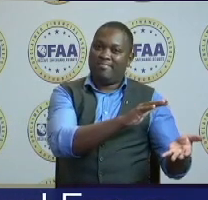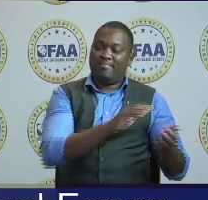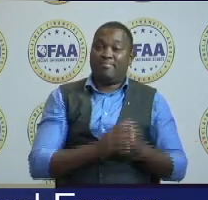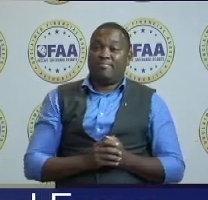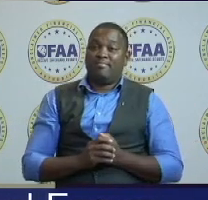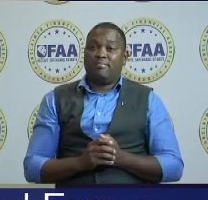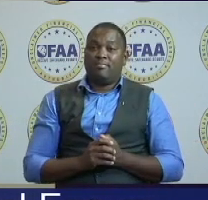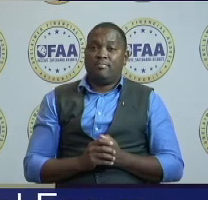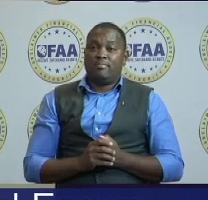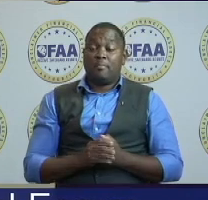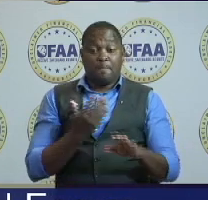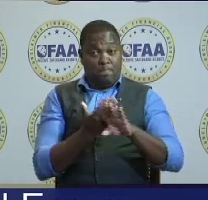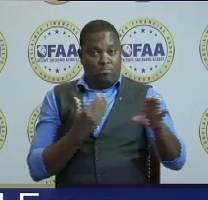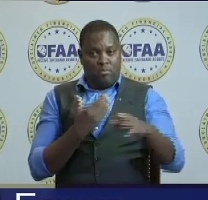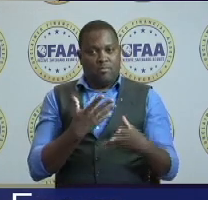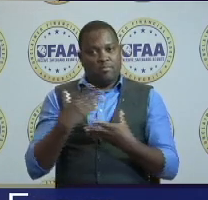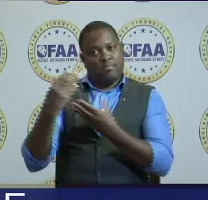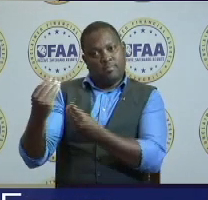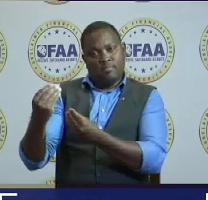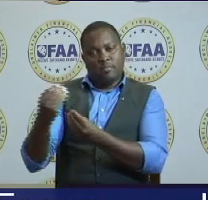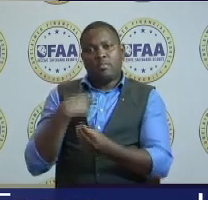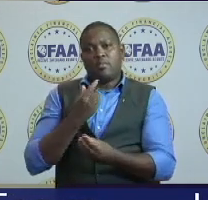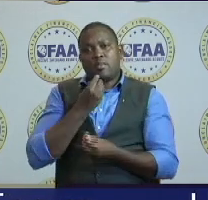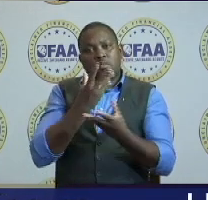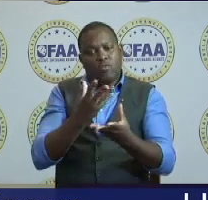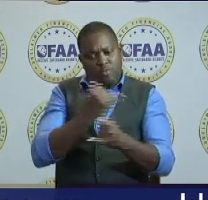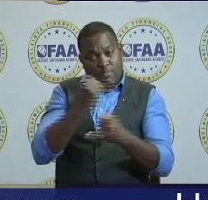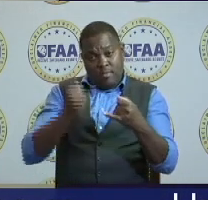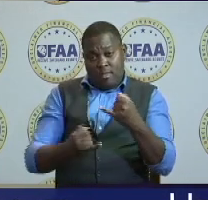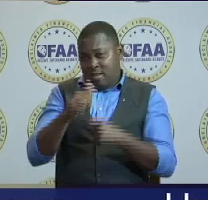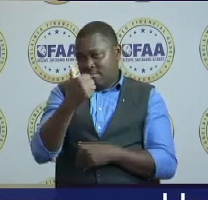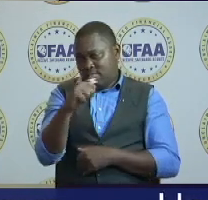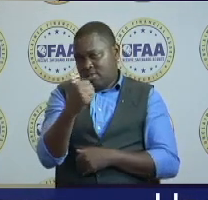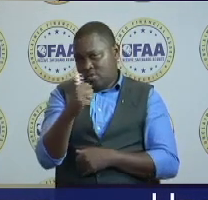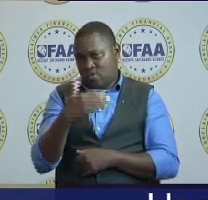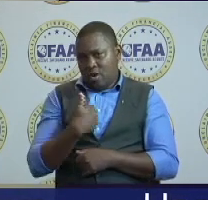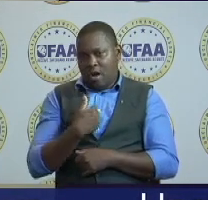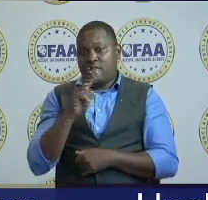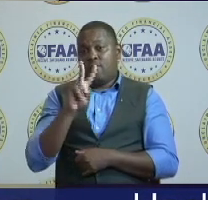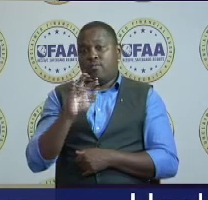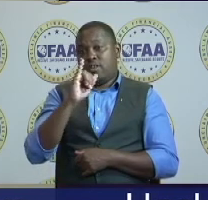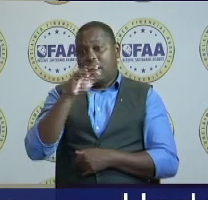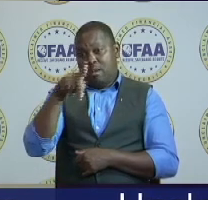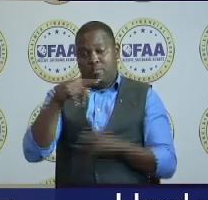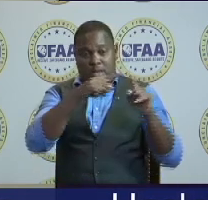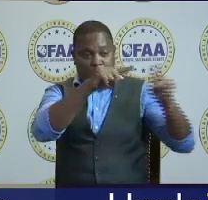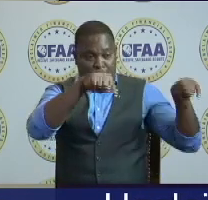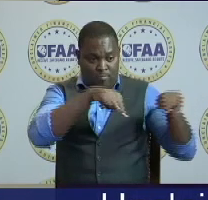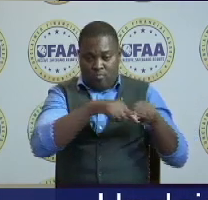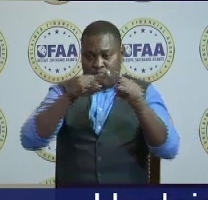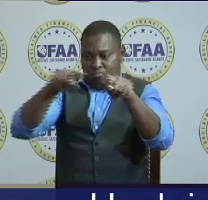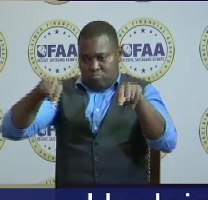But before you go, remember I'd mentioned to you, we are not at the end of the program. We have the VIP lounges, we have three of